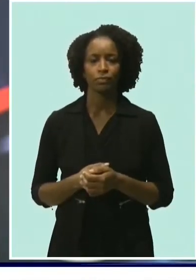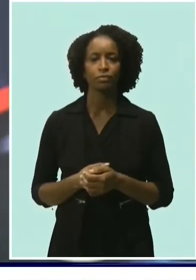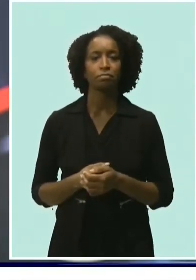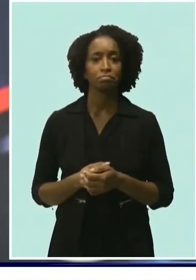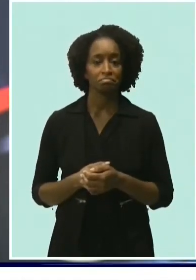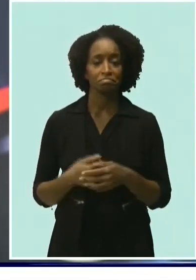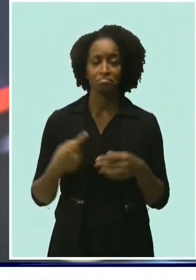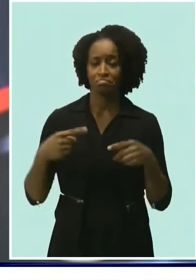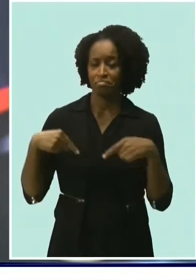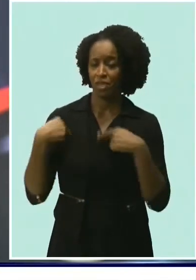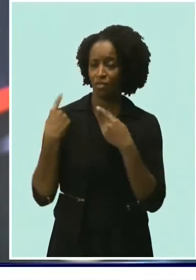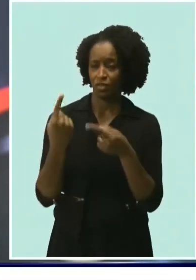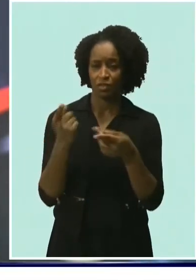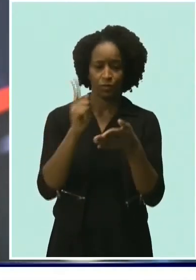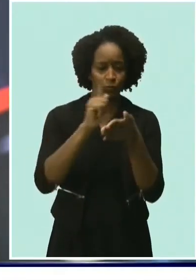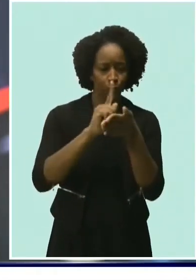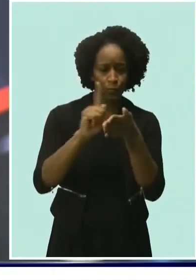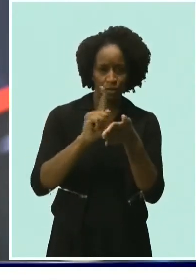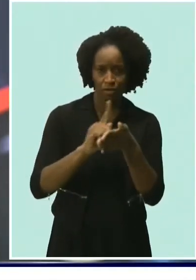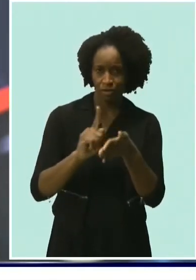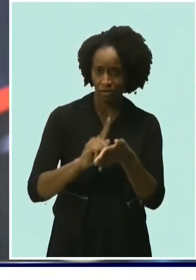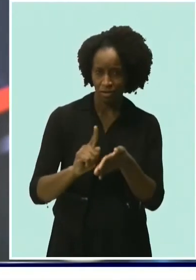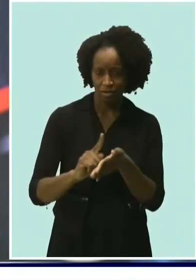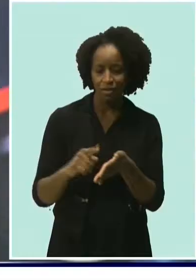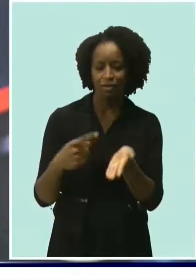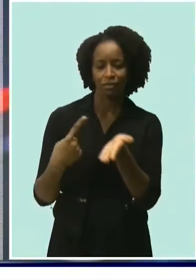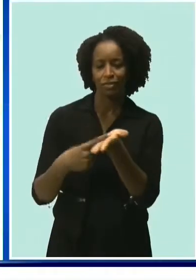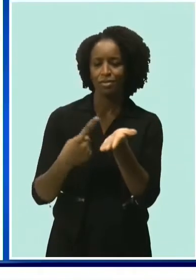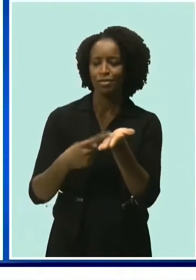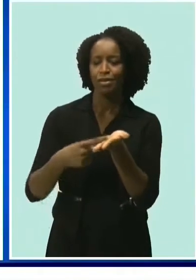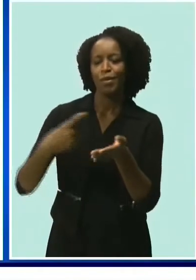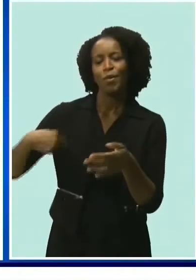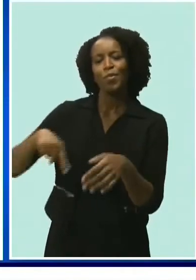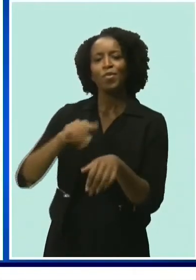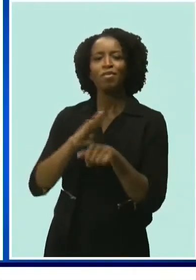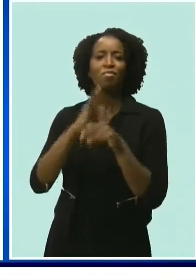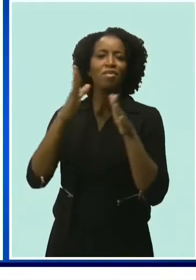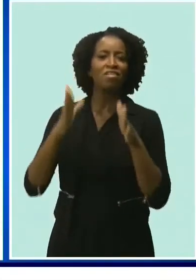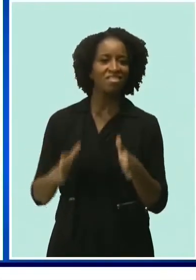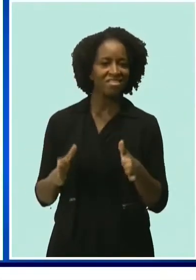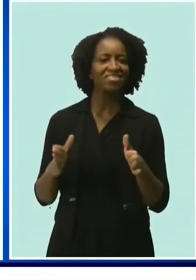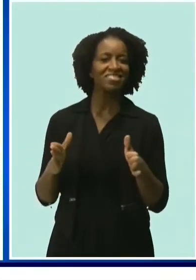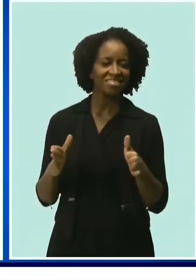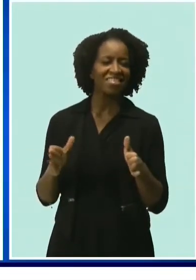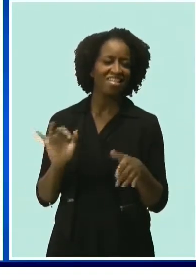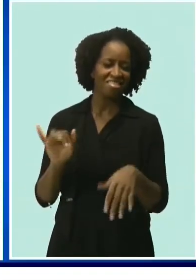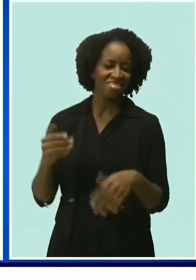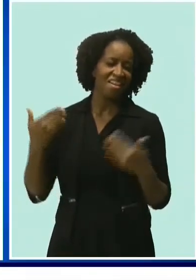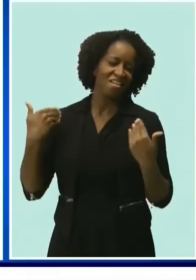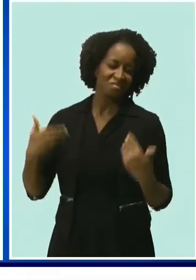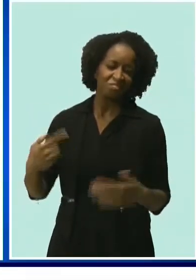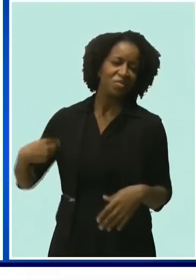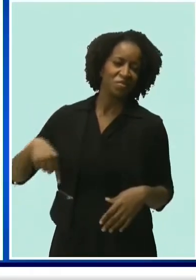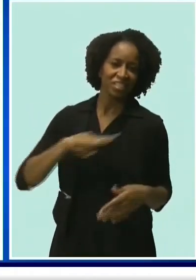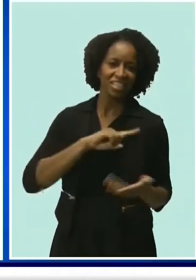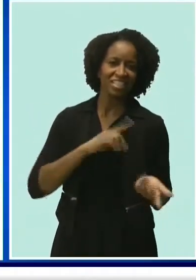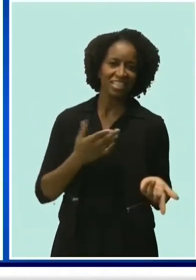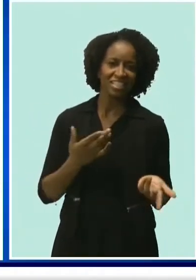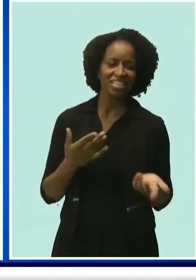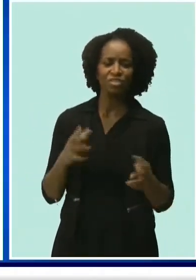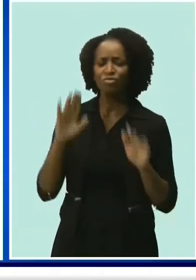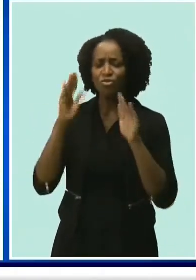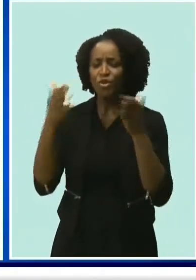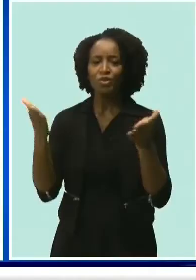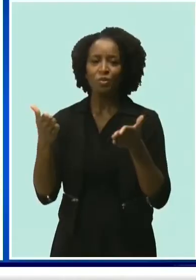This Is Who We Are, with a look at nicknames. Have you ever heard a name, but you couldn't quite put a face to that